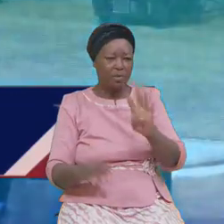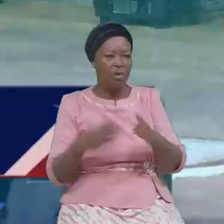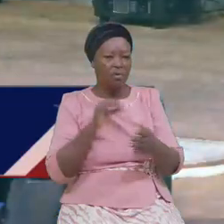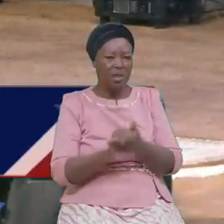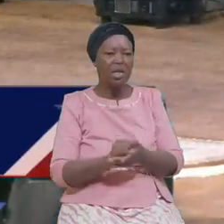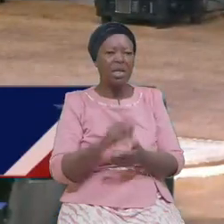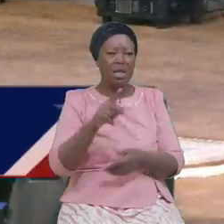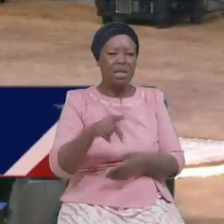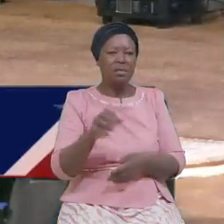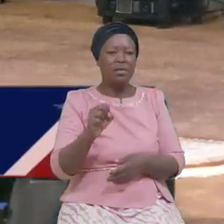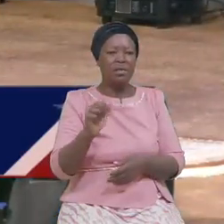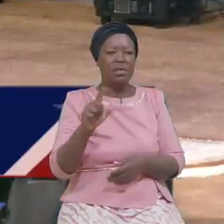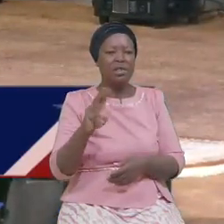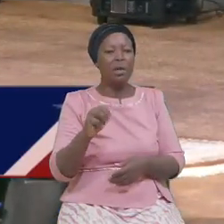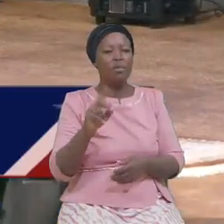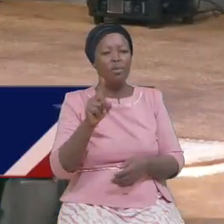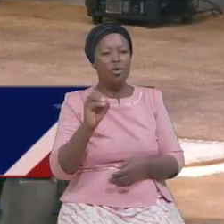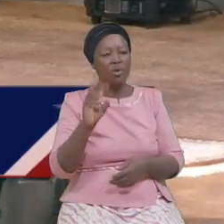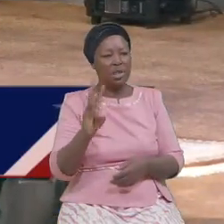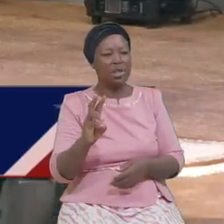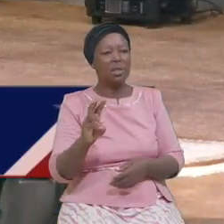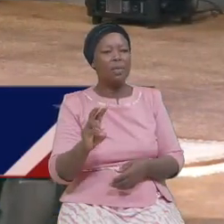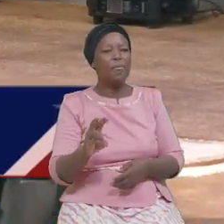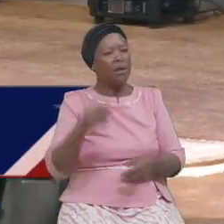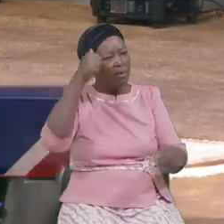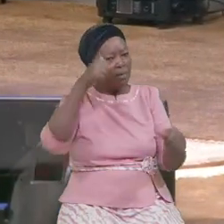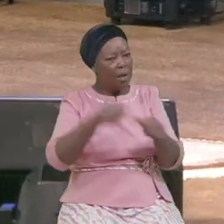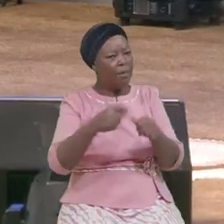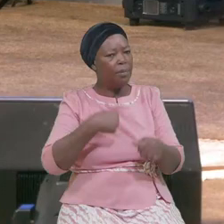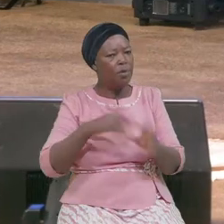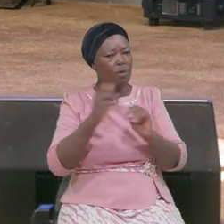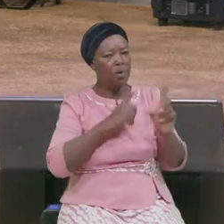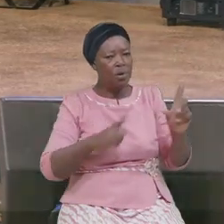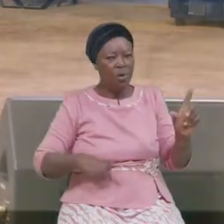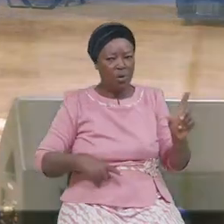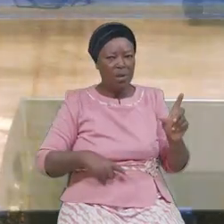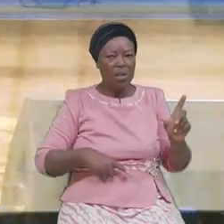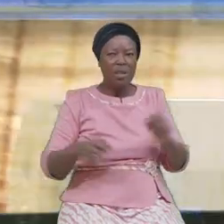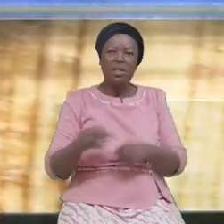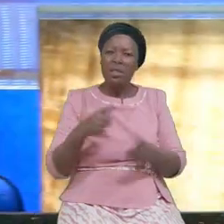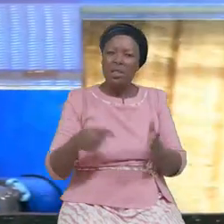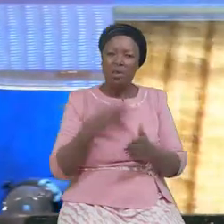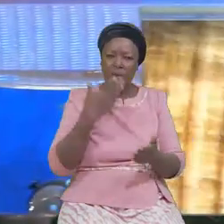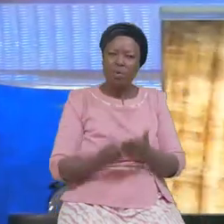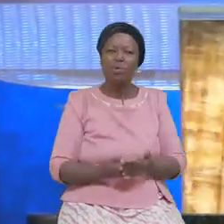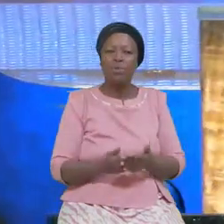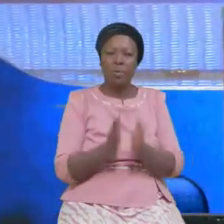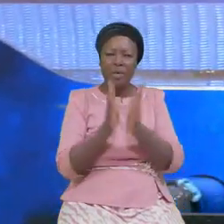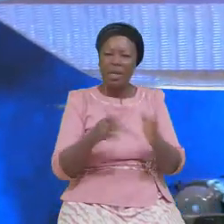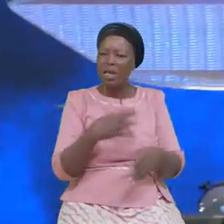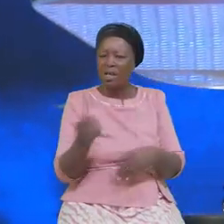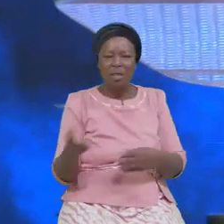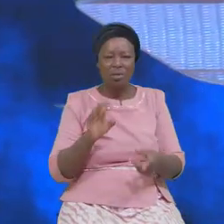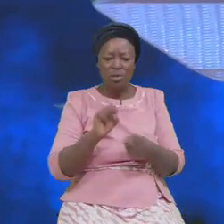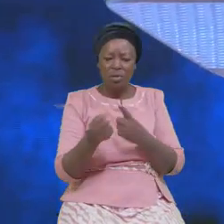Psalm 106. Remember me, O Lord. Isn't that a good prayer? Whatever situation you are in, you are now